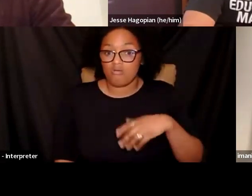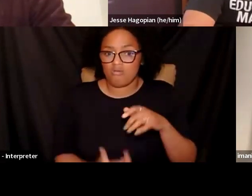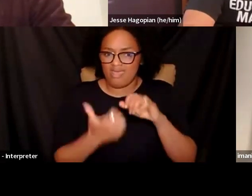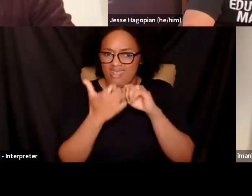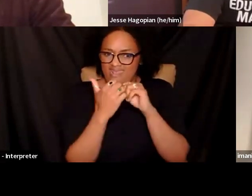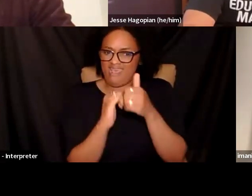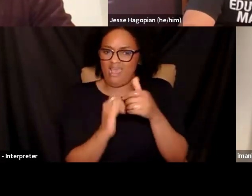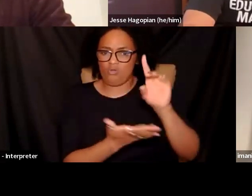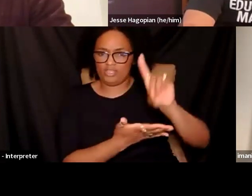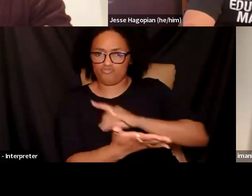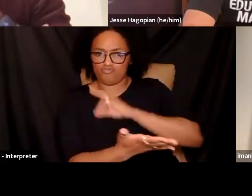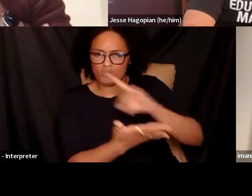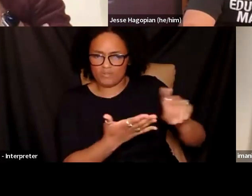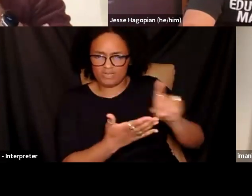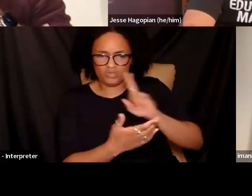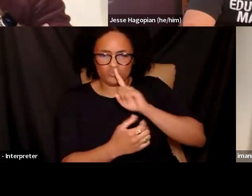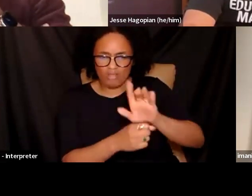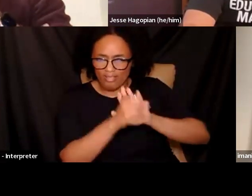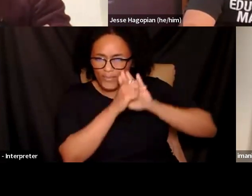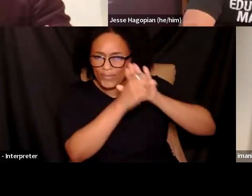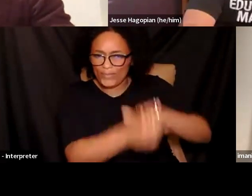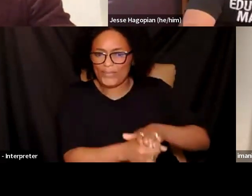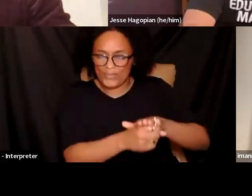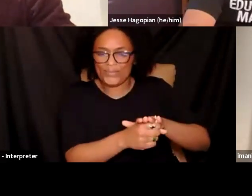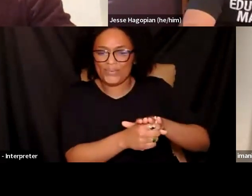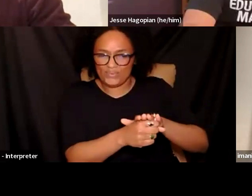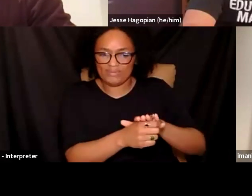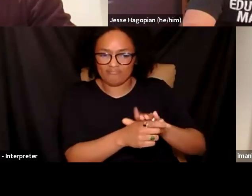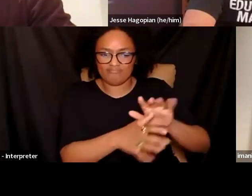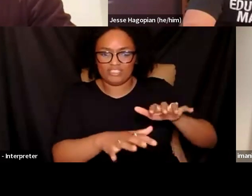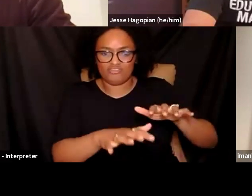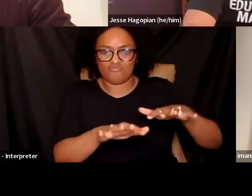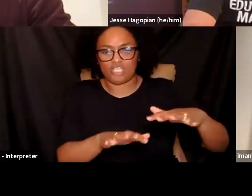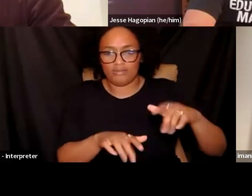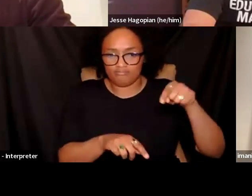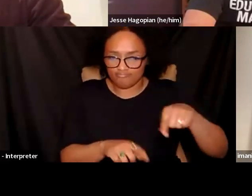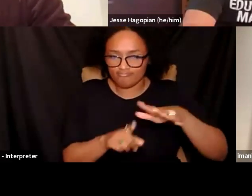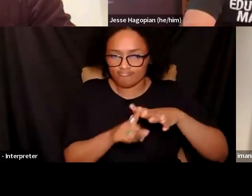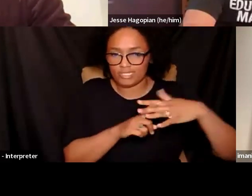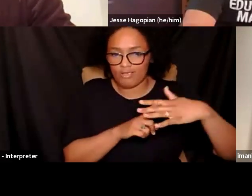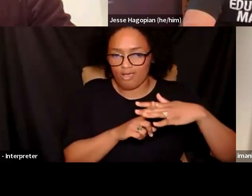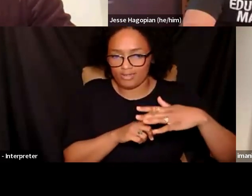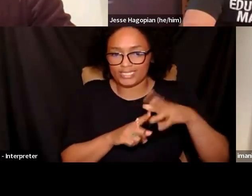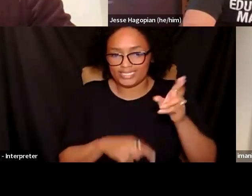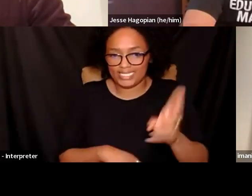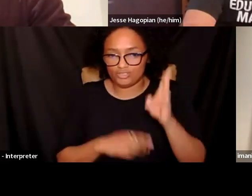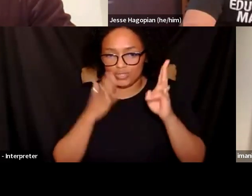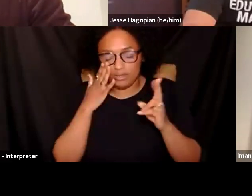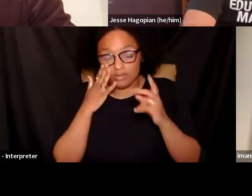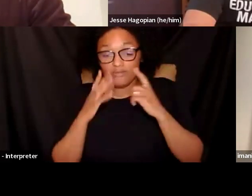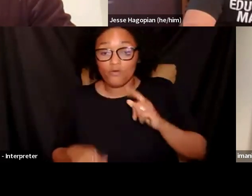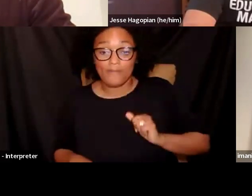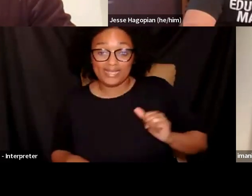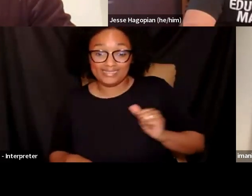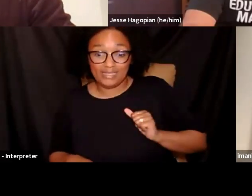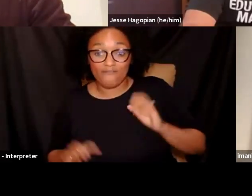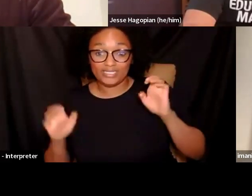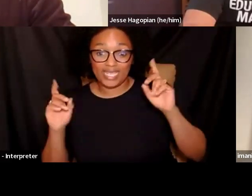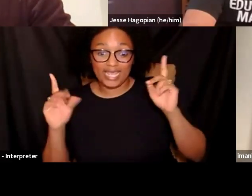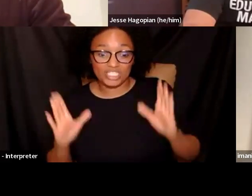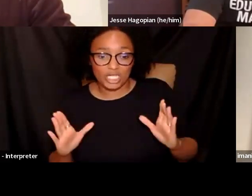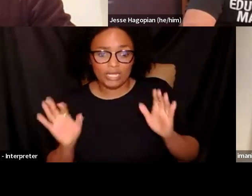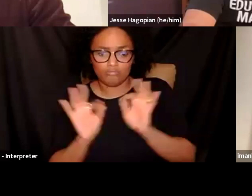racially speaking. And so there's a kind of inspiration, I think, that it provides, certainly for me as an educator, for thinking